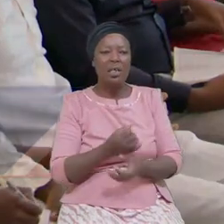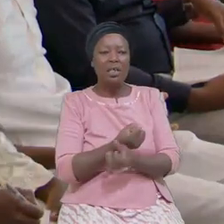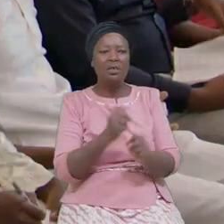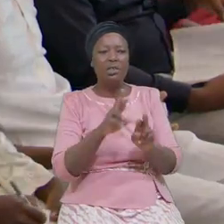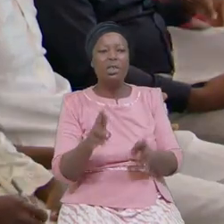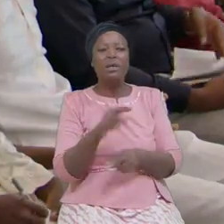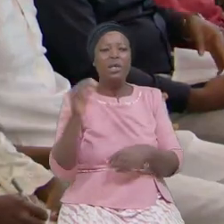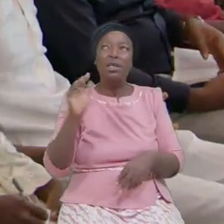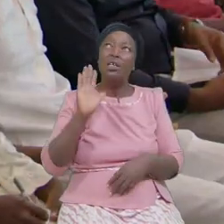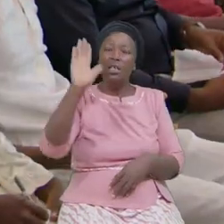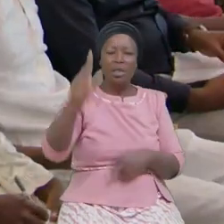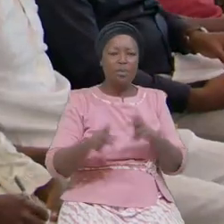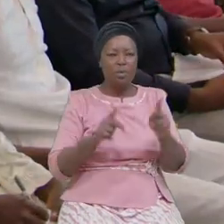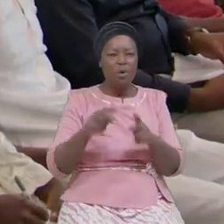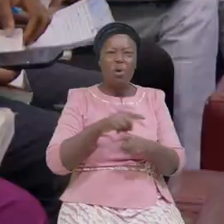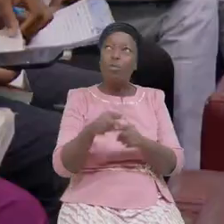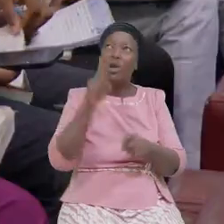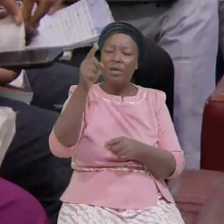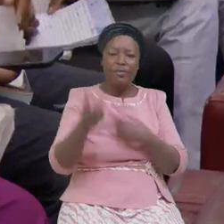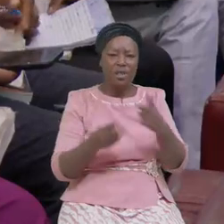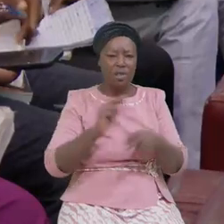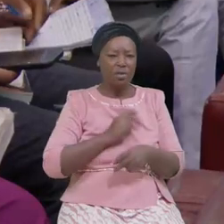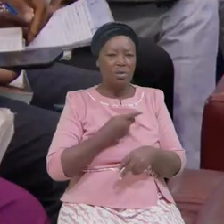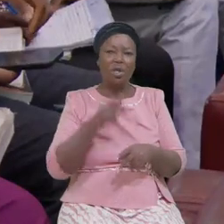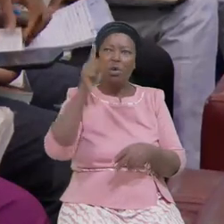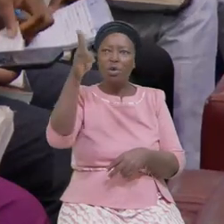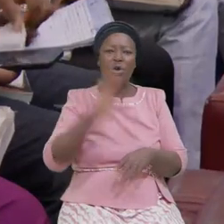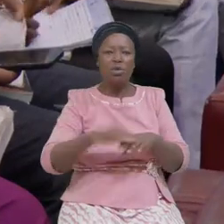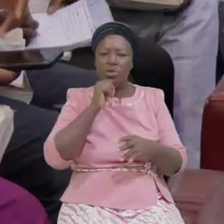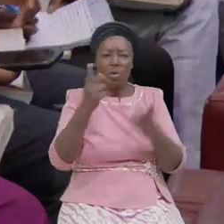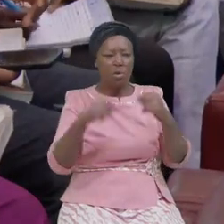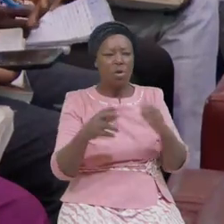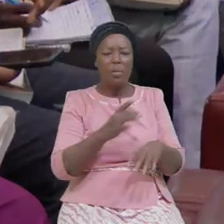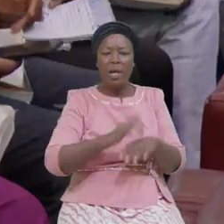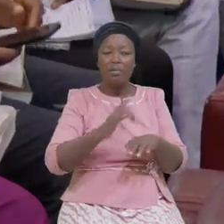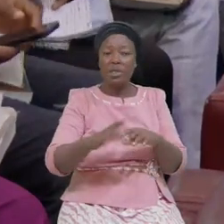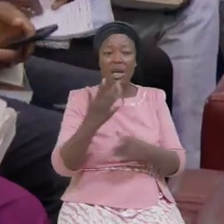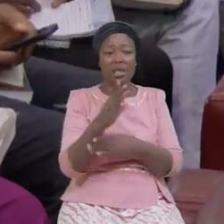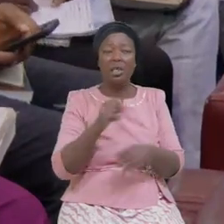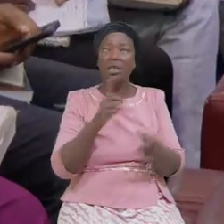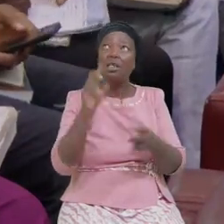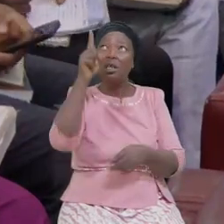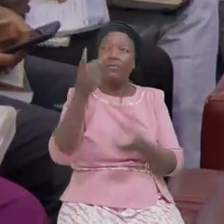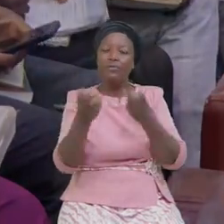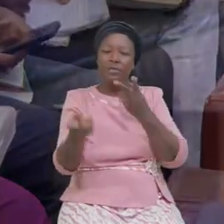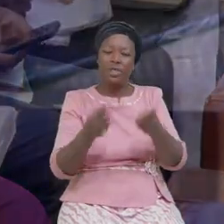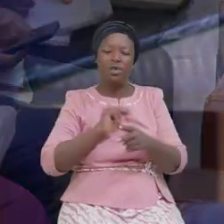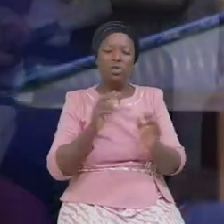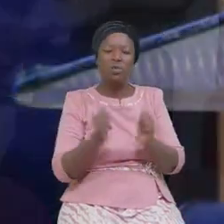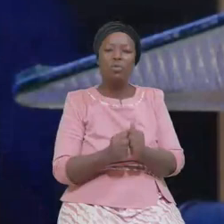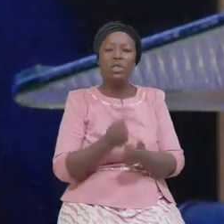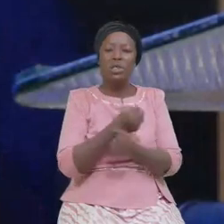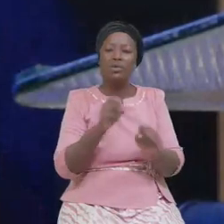people. When he visits us, he doesn't come empty-handed. He visits us with redemption. He visits us with